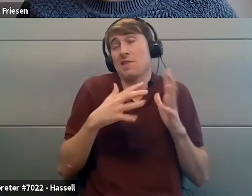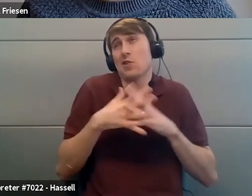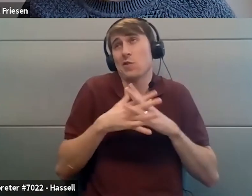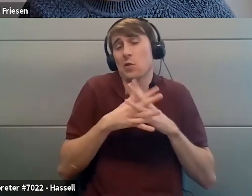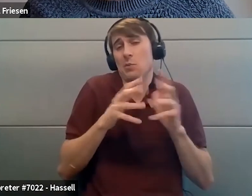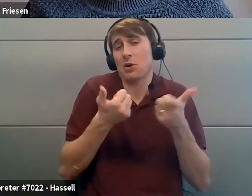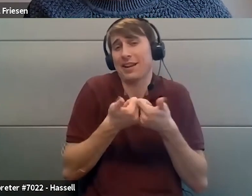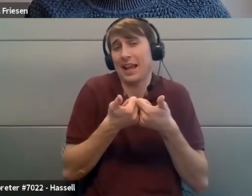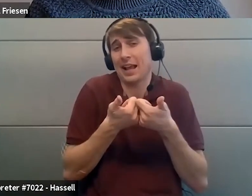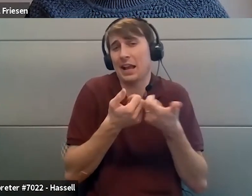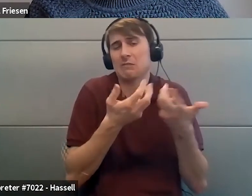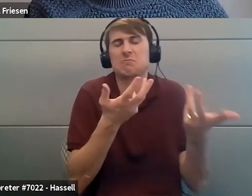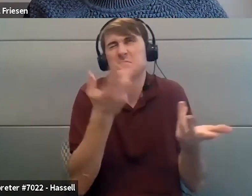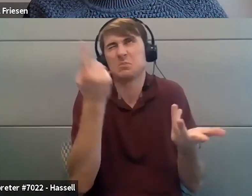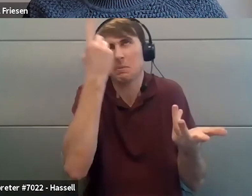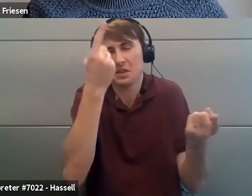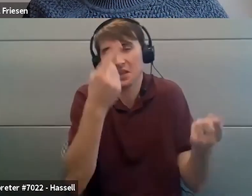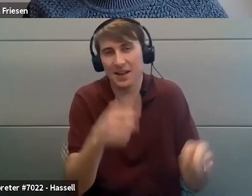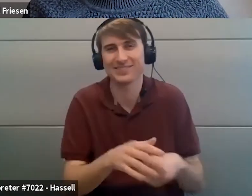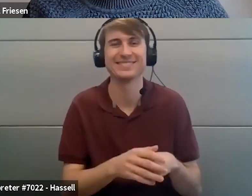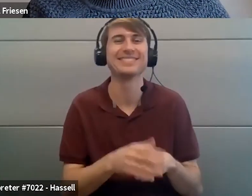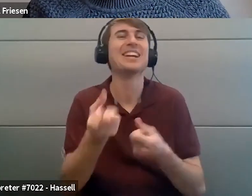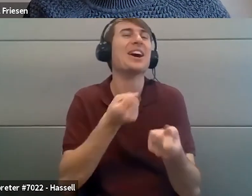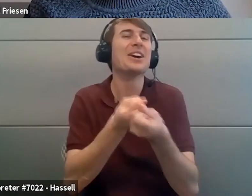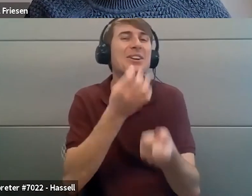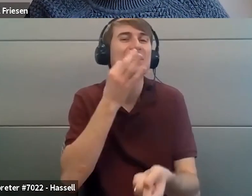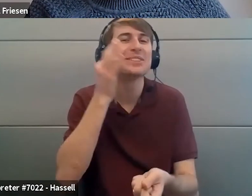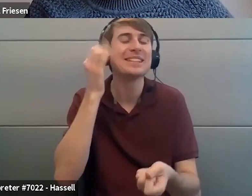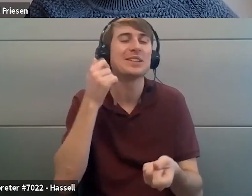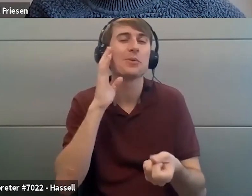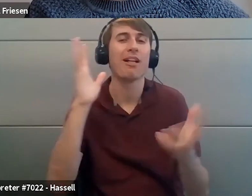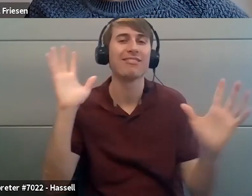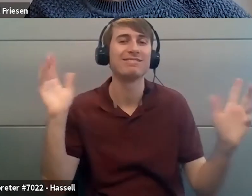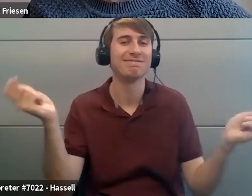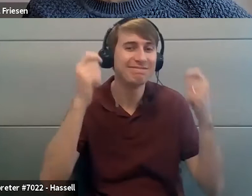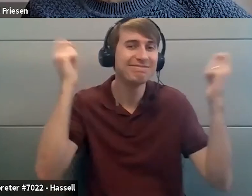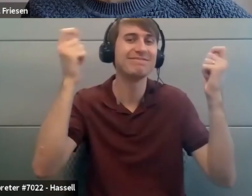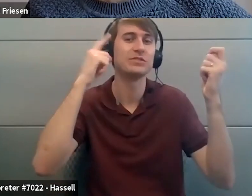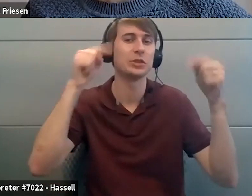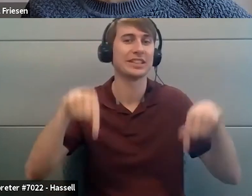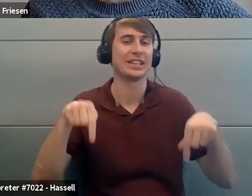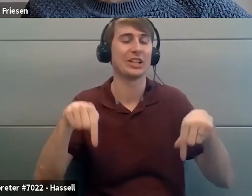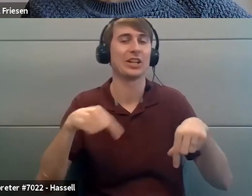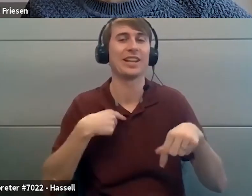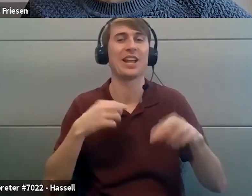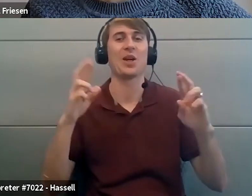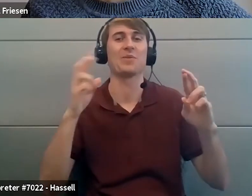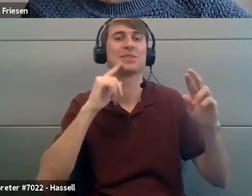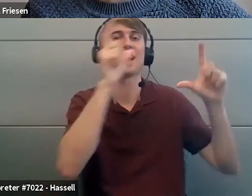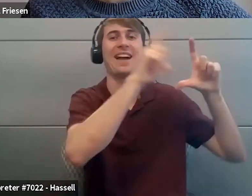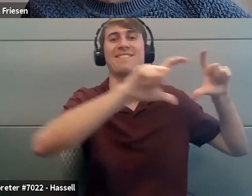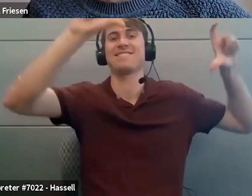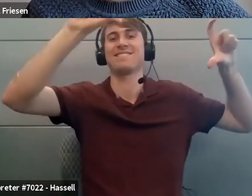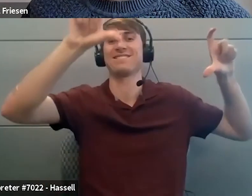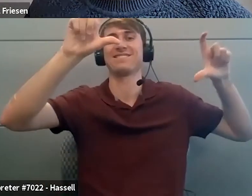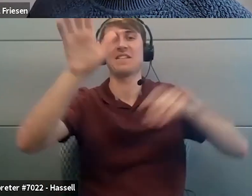Chiefs. We'll certainly be cheering for them here and hoping to put a banner up in the Kmart next